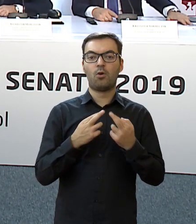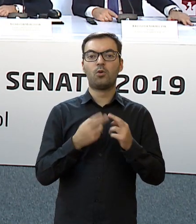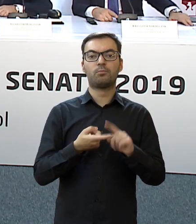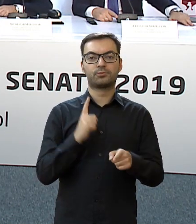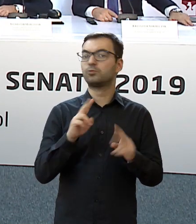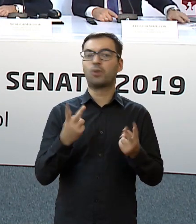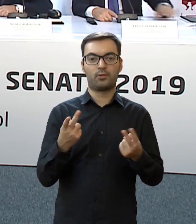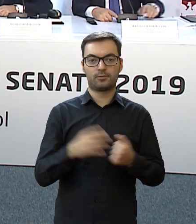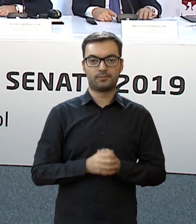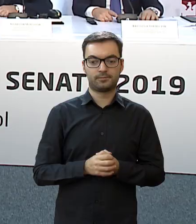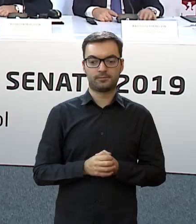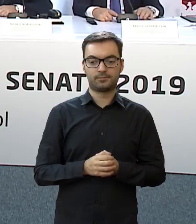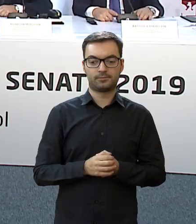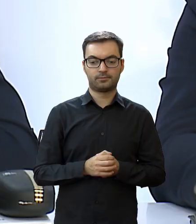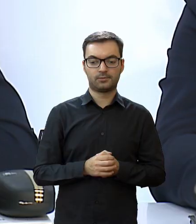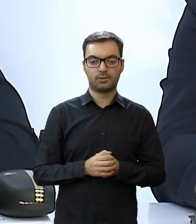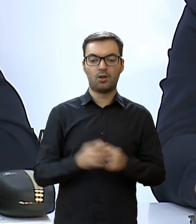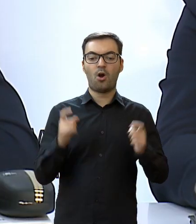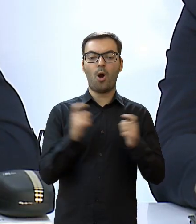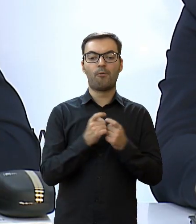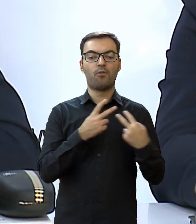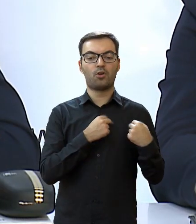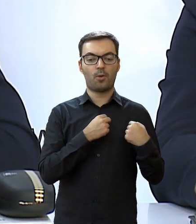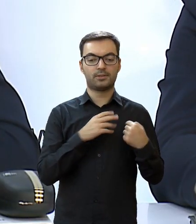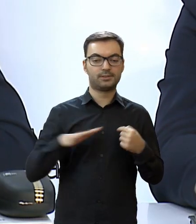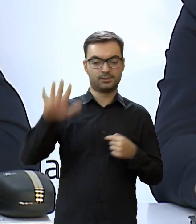This discrepancy is due to the fact that we have